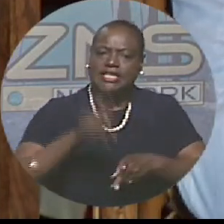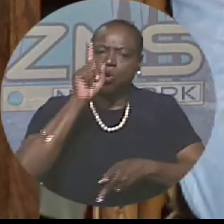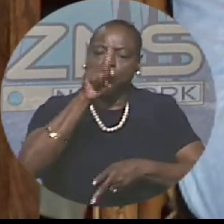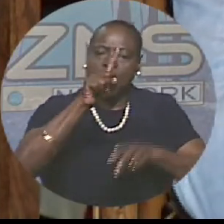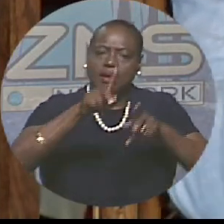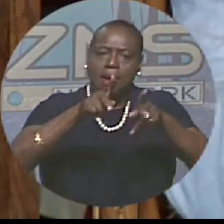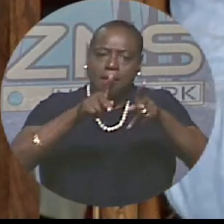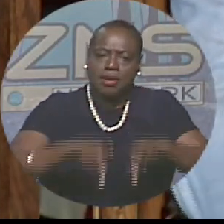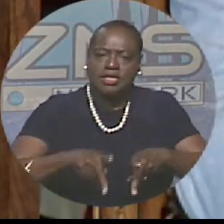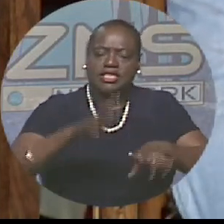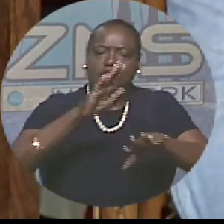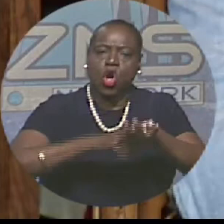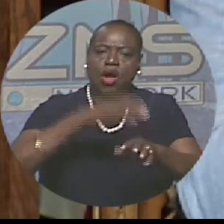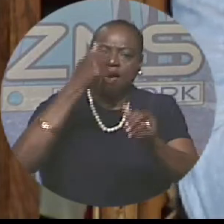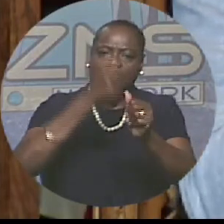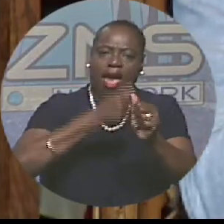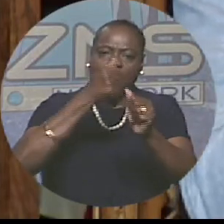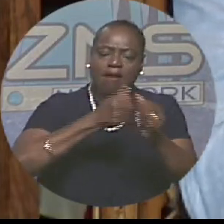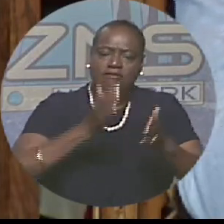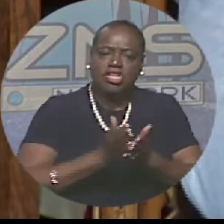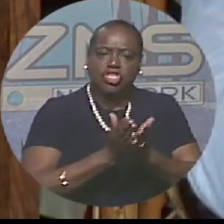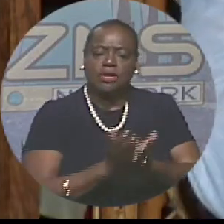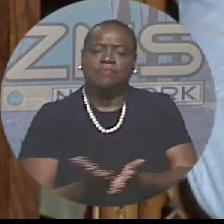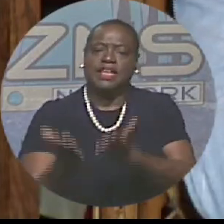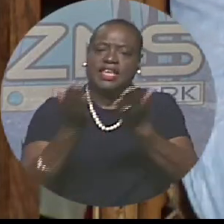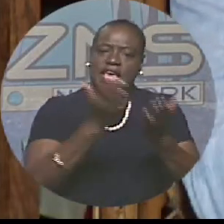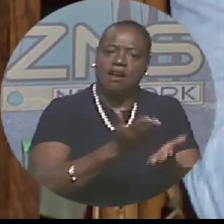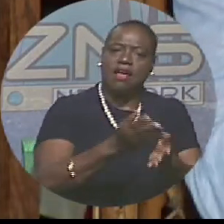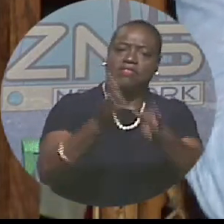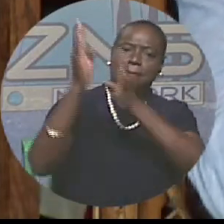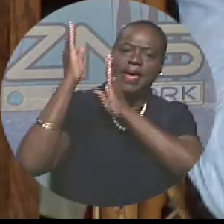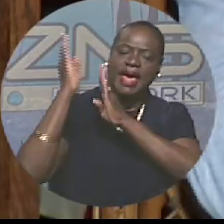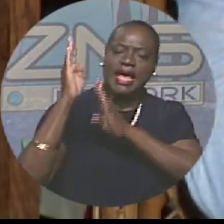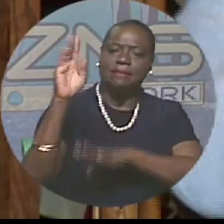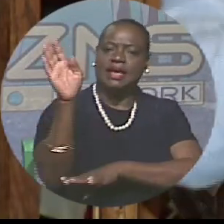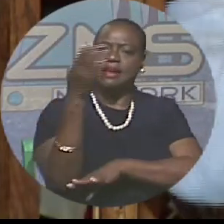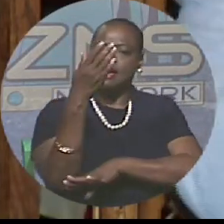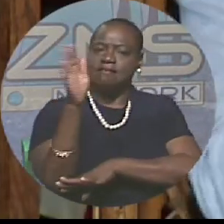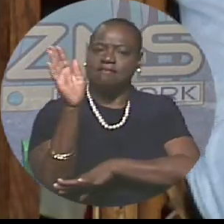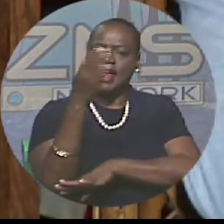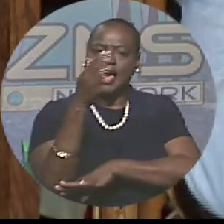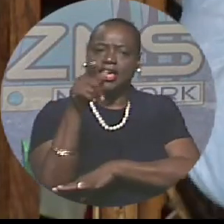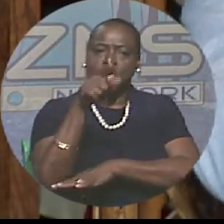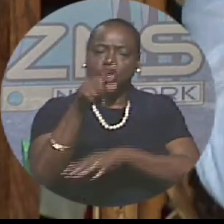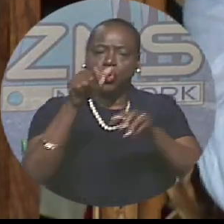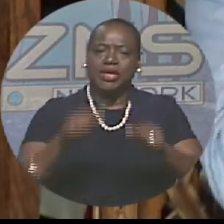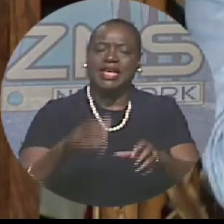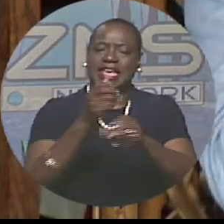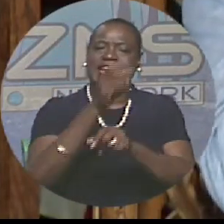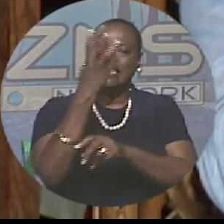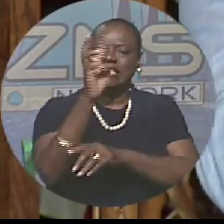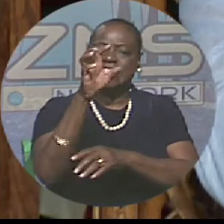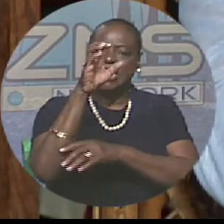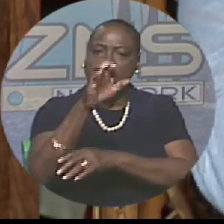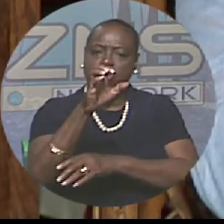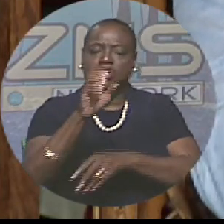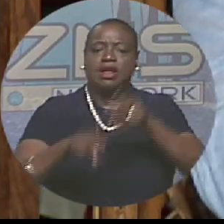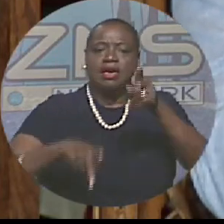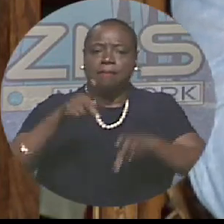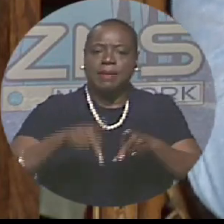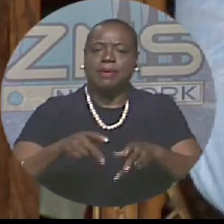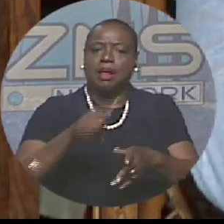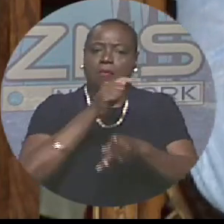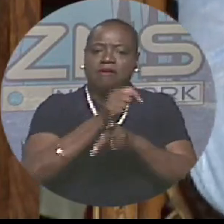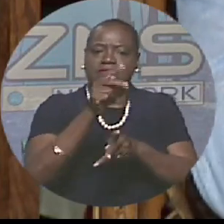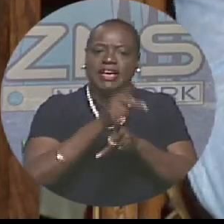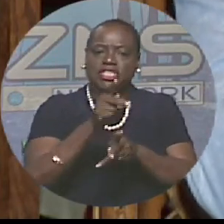on every ship that's carrying the Bahamian flag, that you have the potential of getting 1,600 people trained, professionally